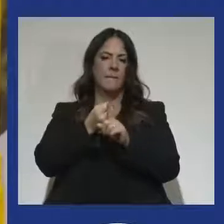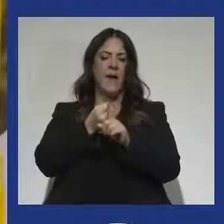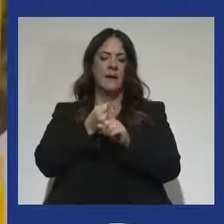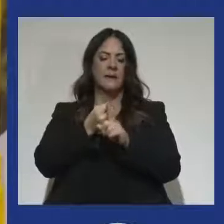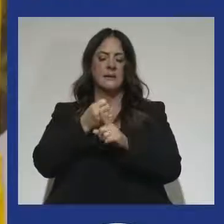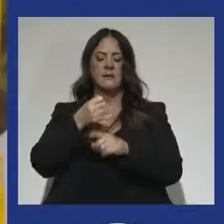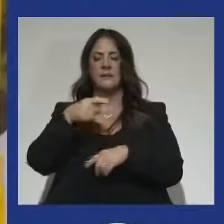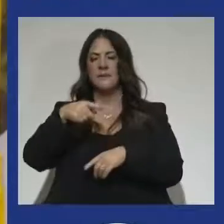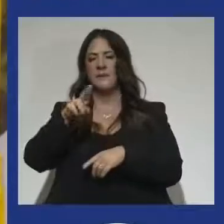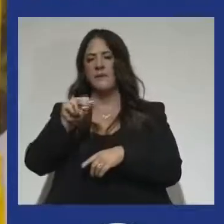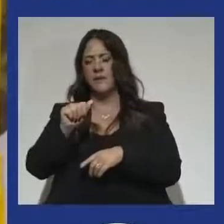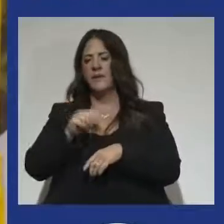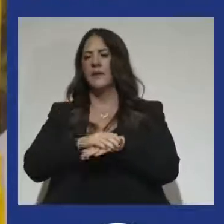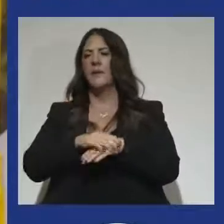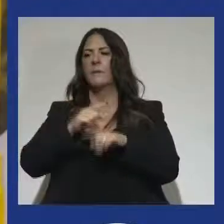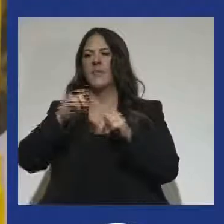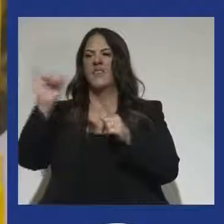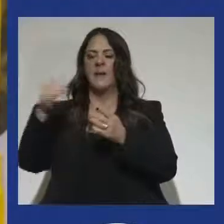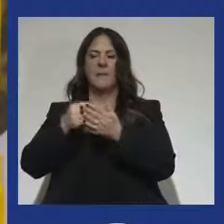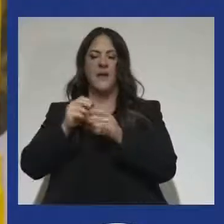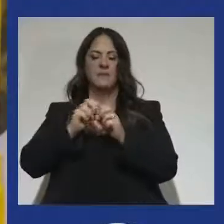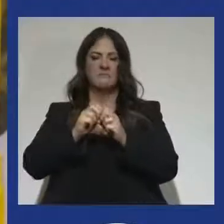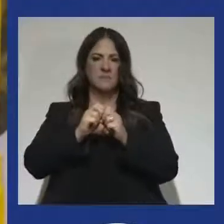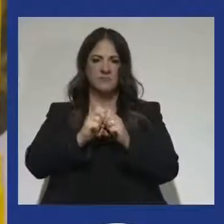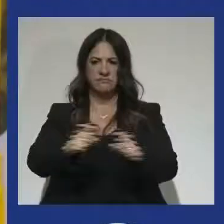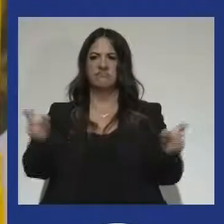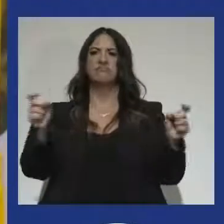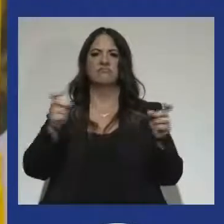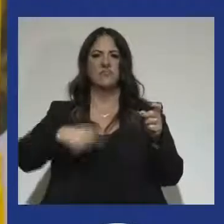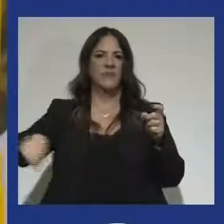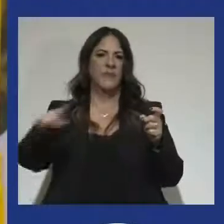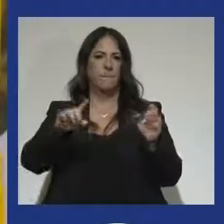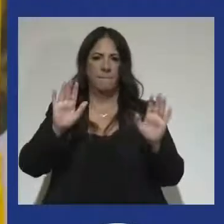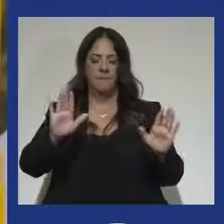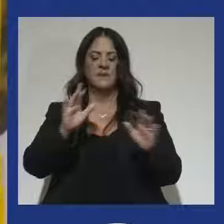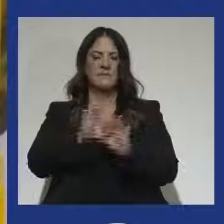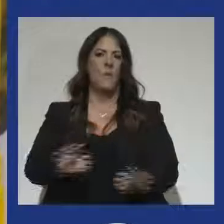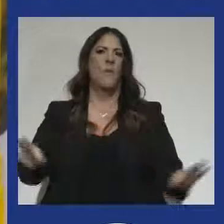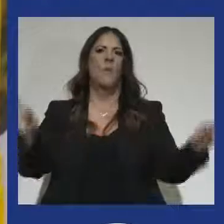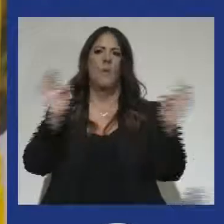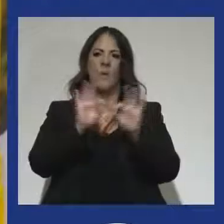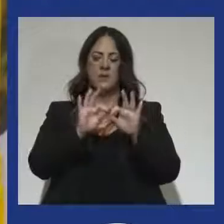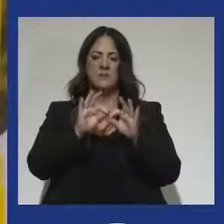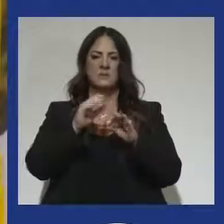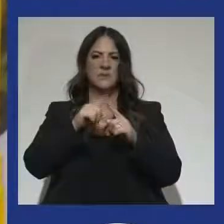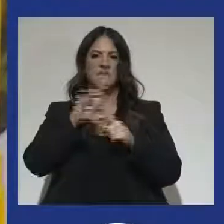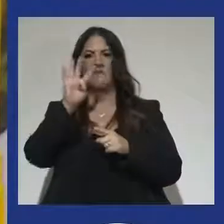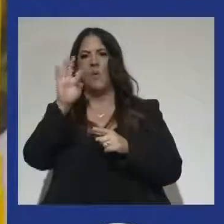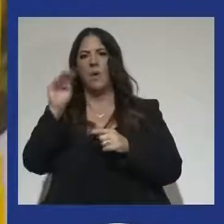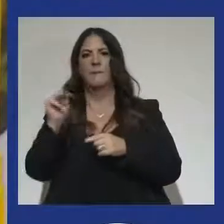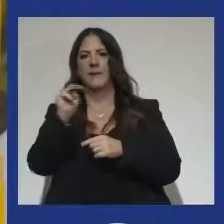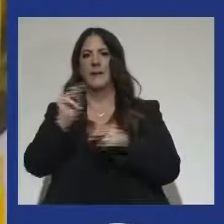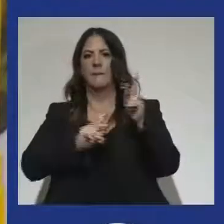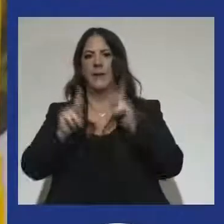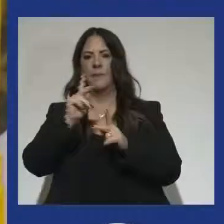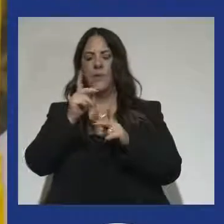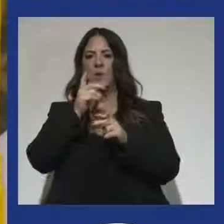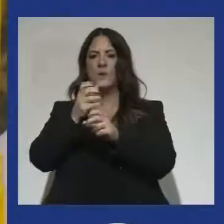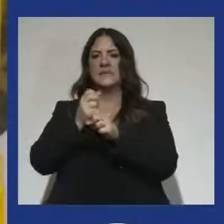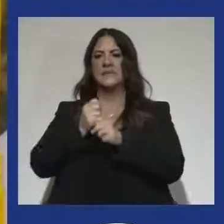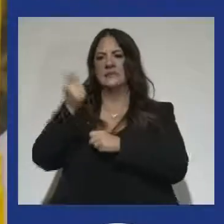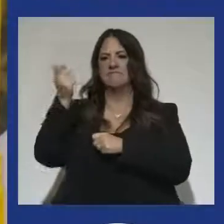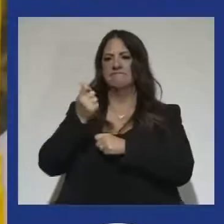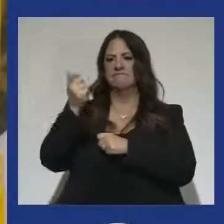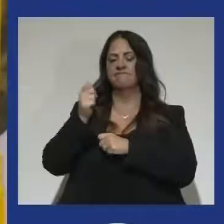that stimulus was really so important to the nearly 4 million people still receiving some form